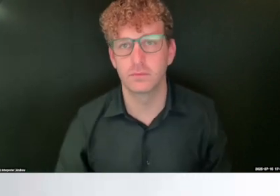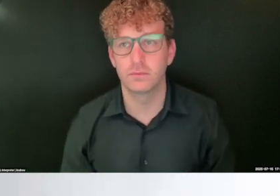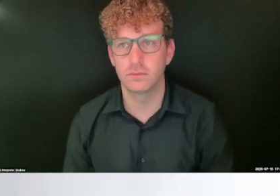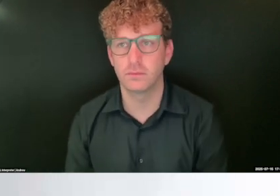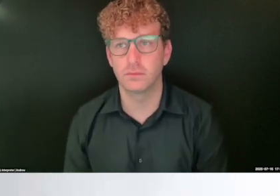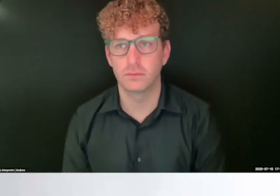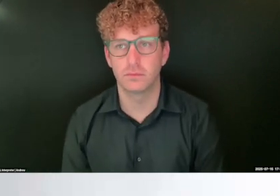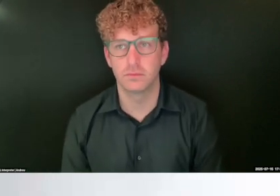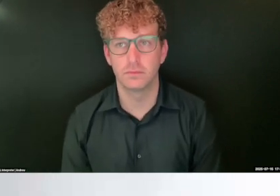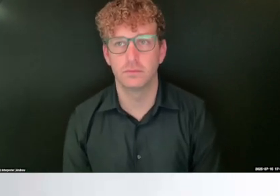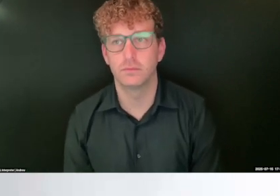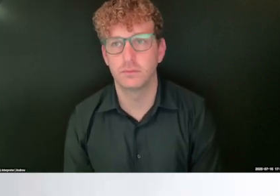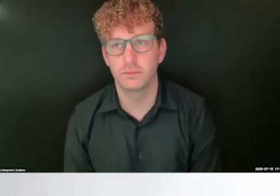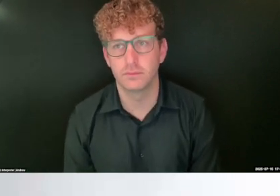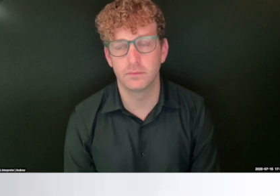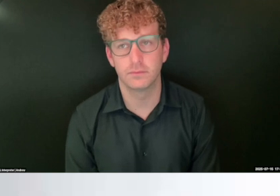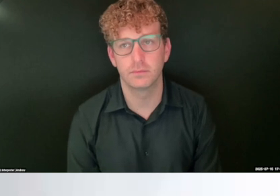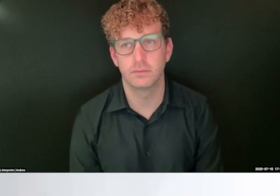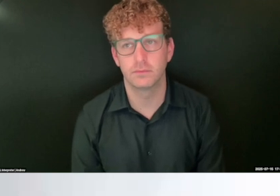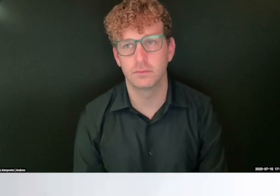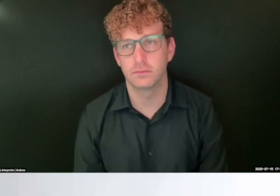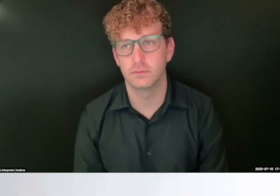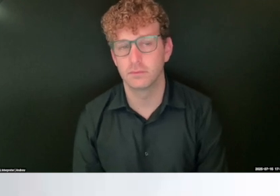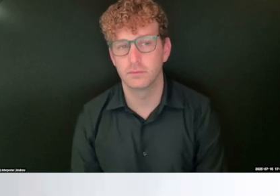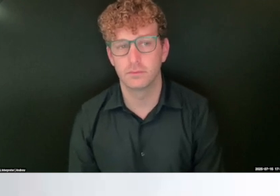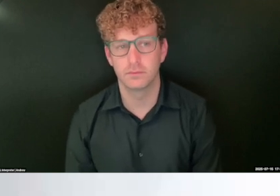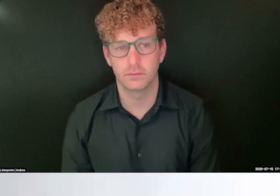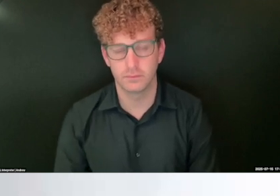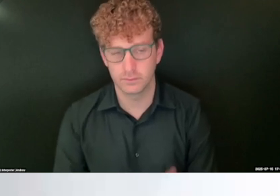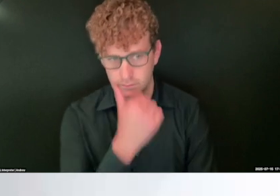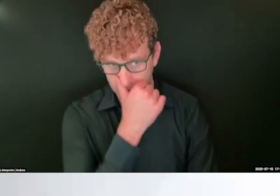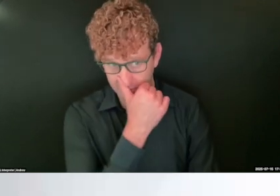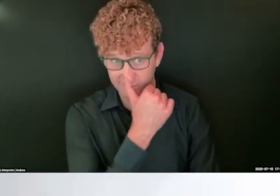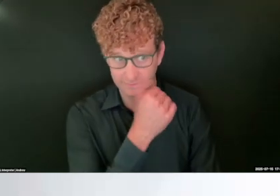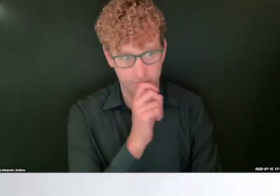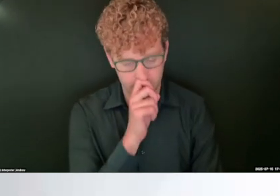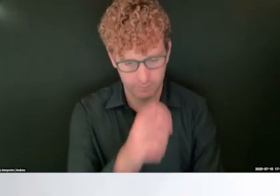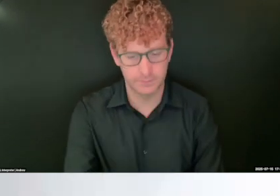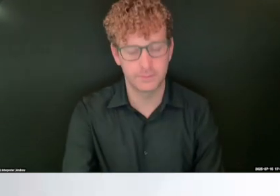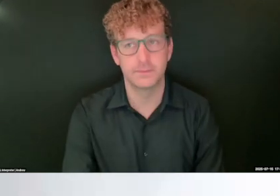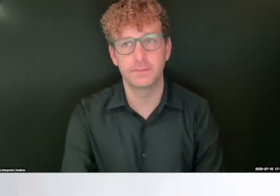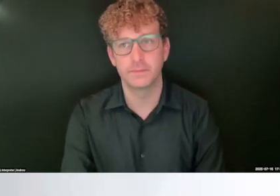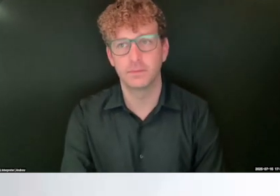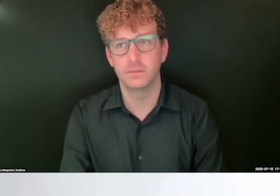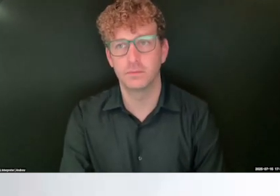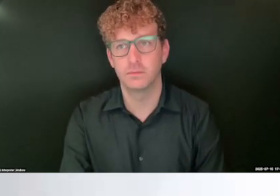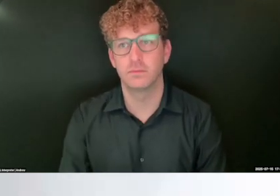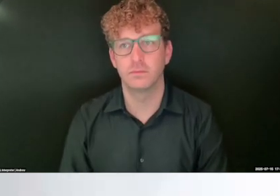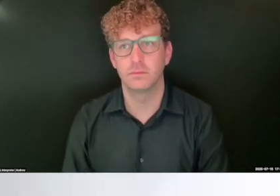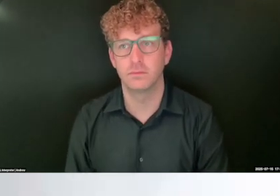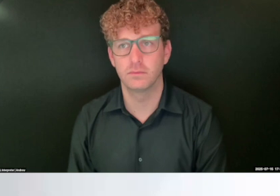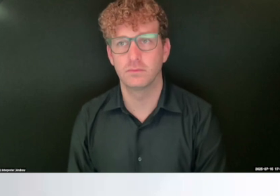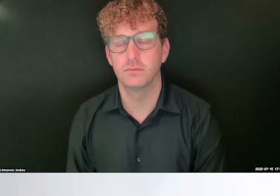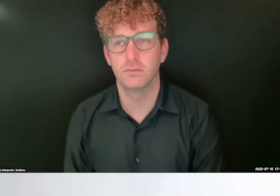projects, with up to $500,000 available per project. We're also offering application support to help